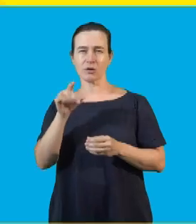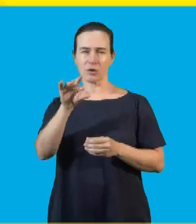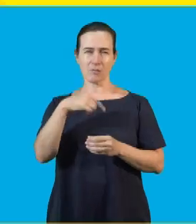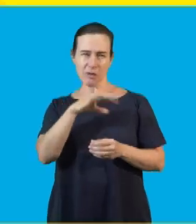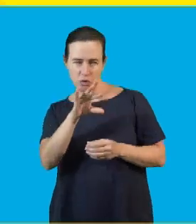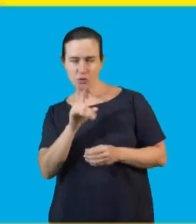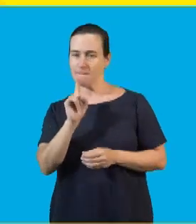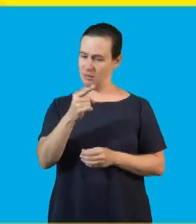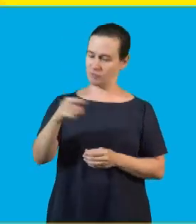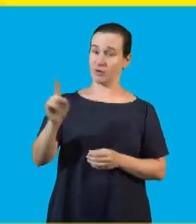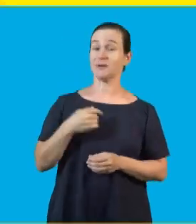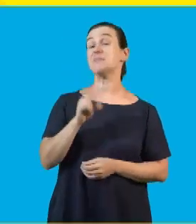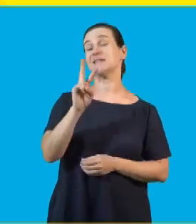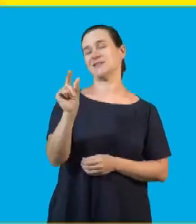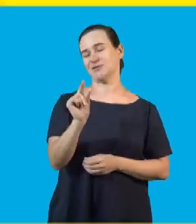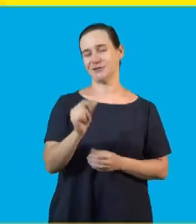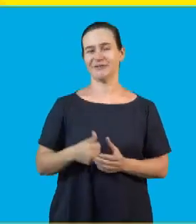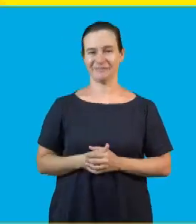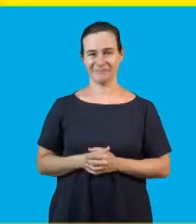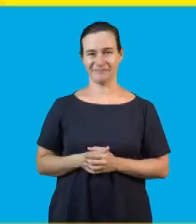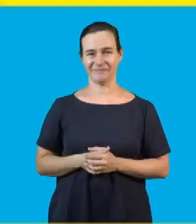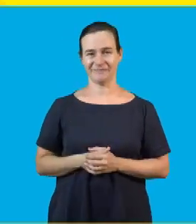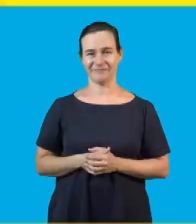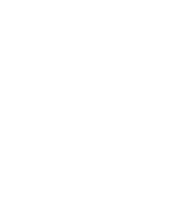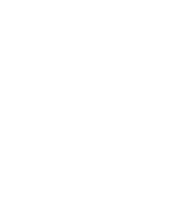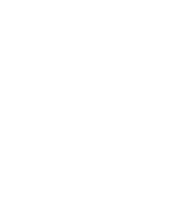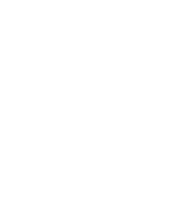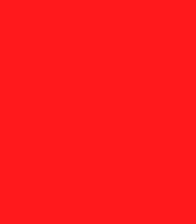continue, let's take a quick ad break. I will see you in a little while.